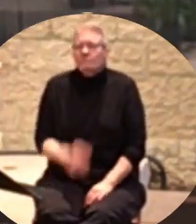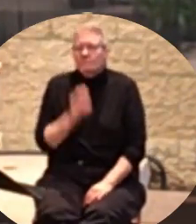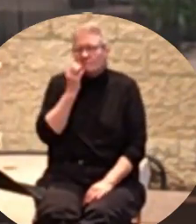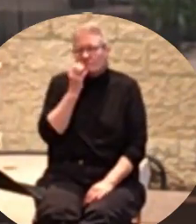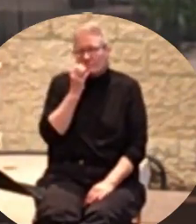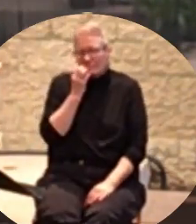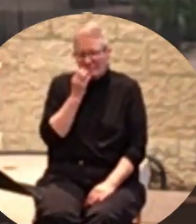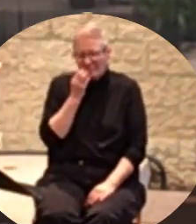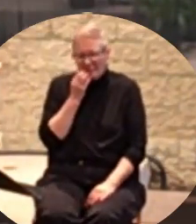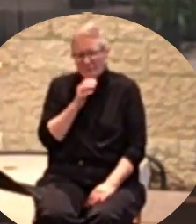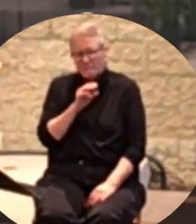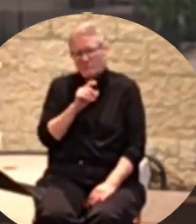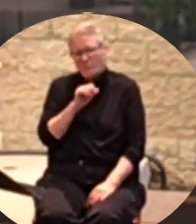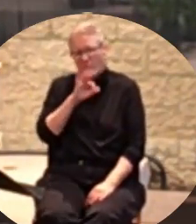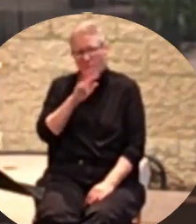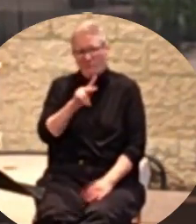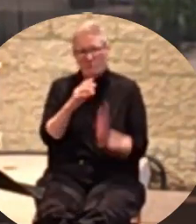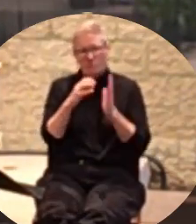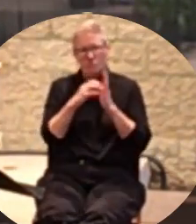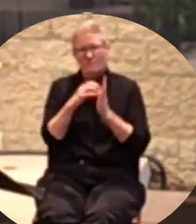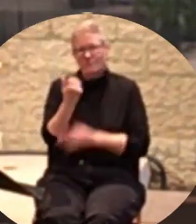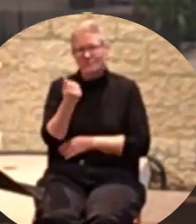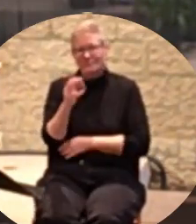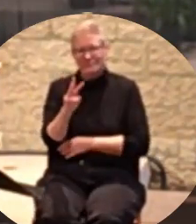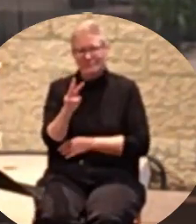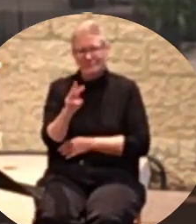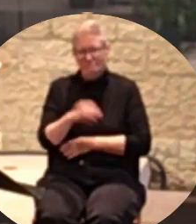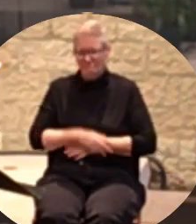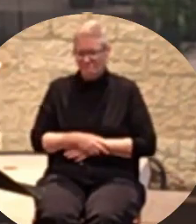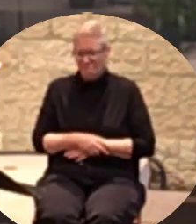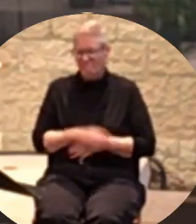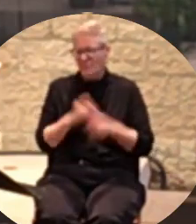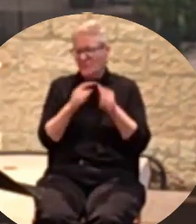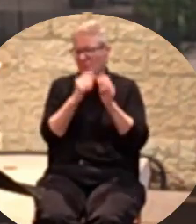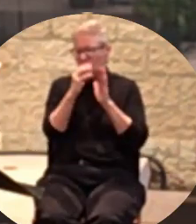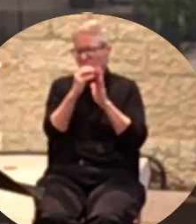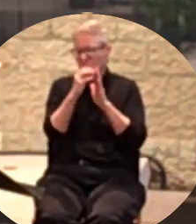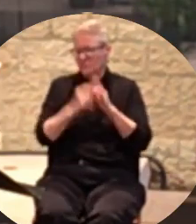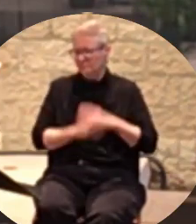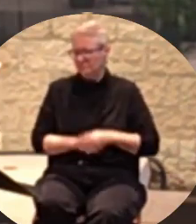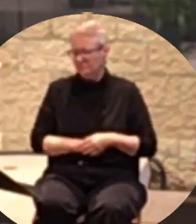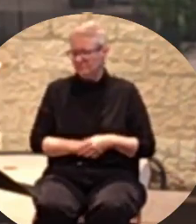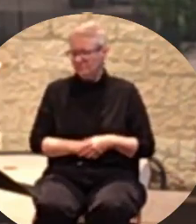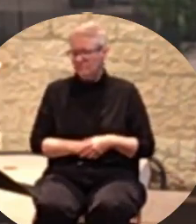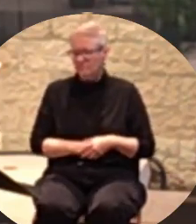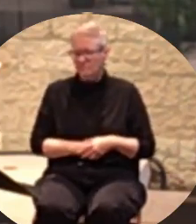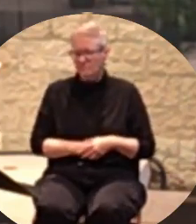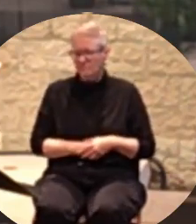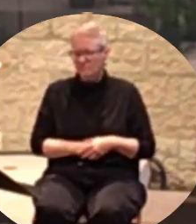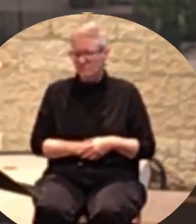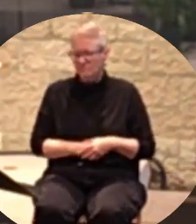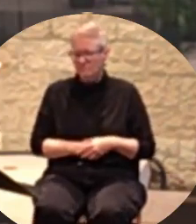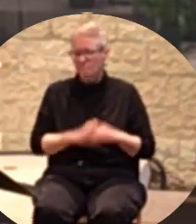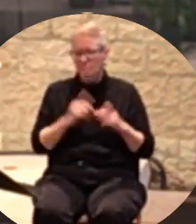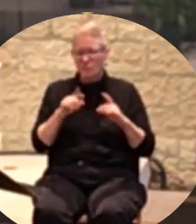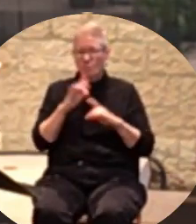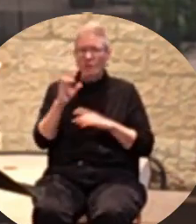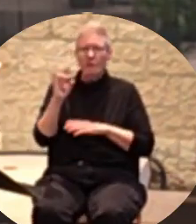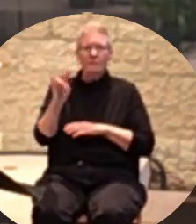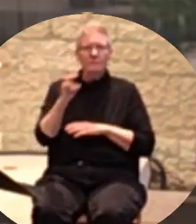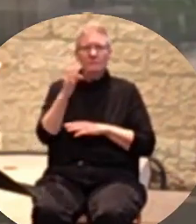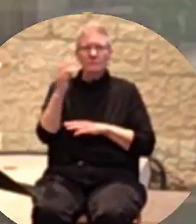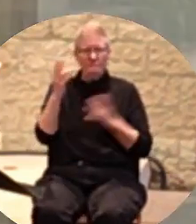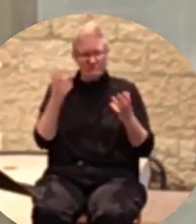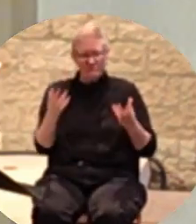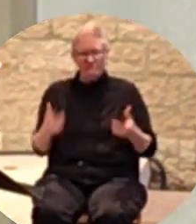Mark, chapter 16, beginning with the first verse. And when the Sabbath was over, Mary Magdalene